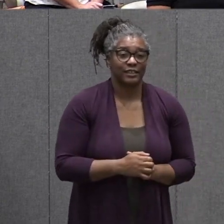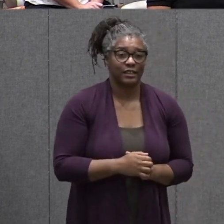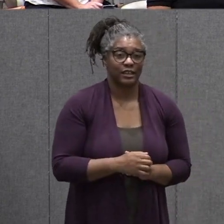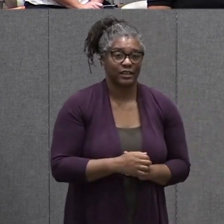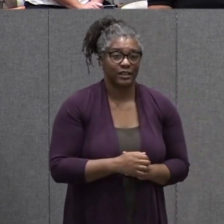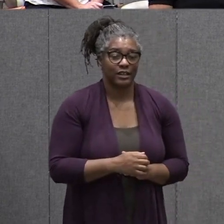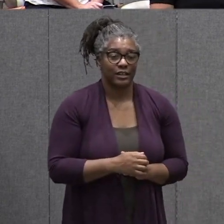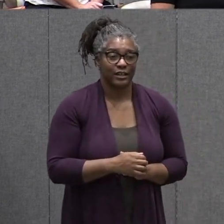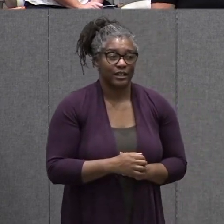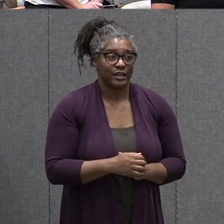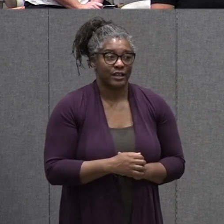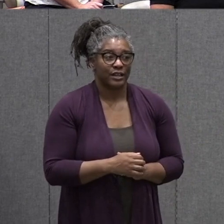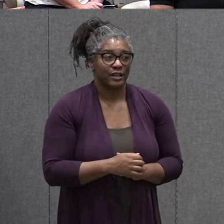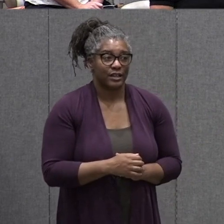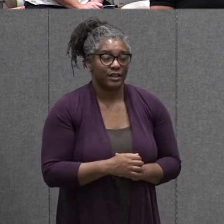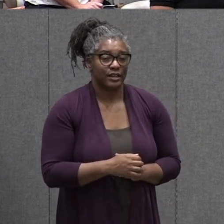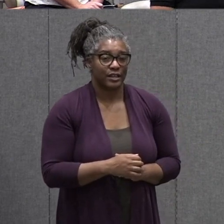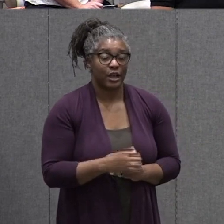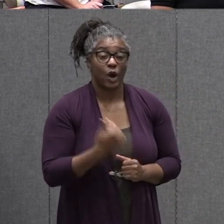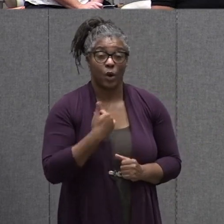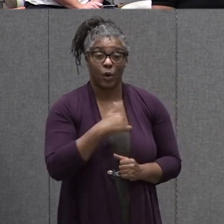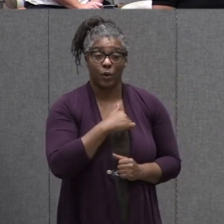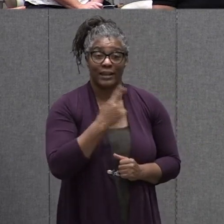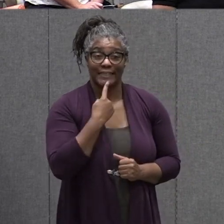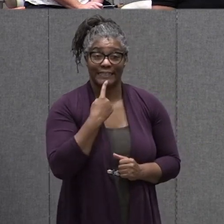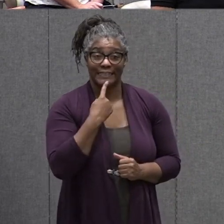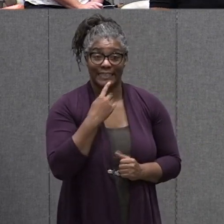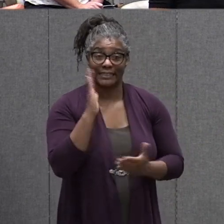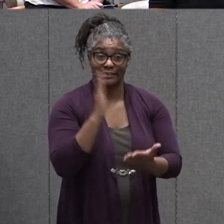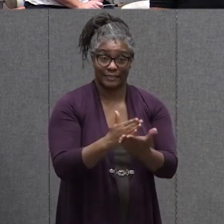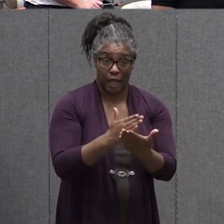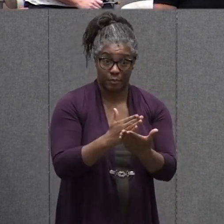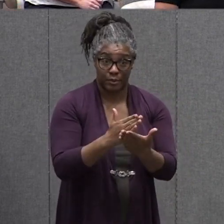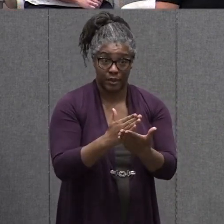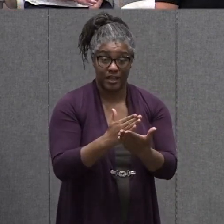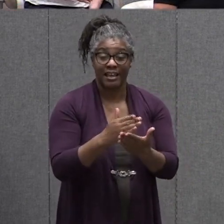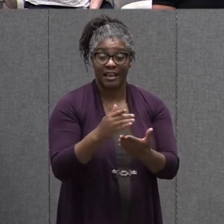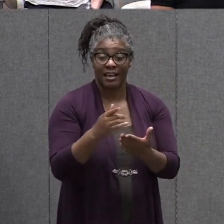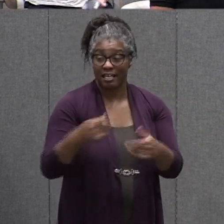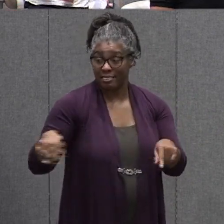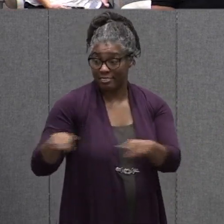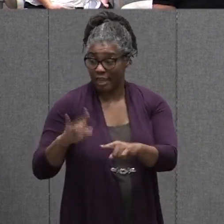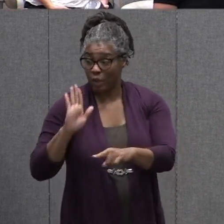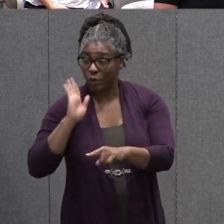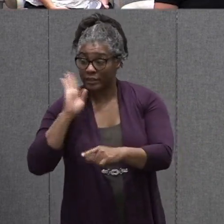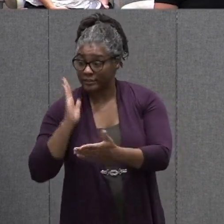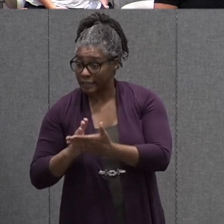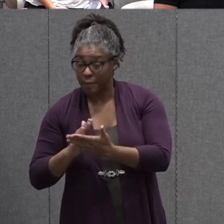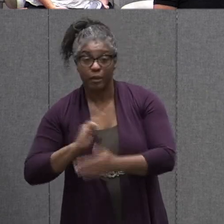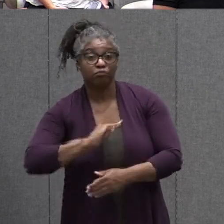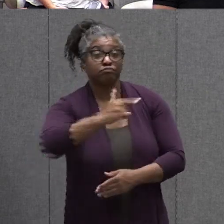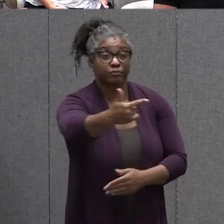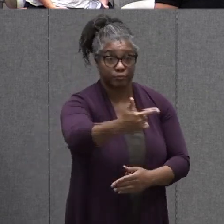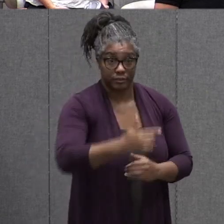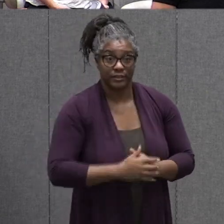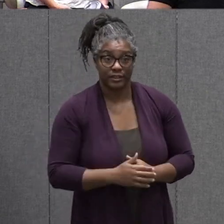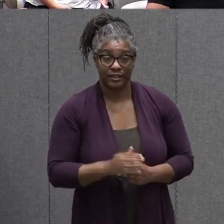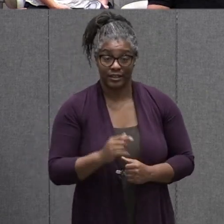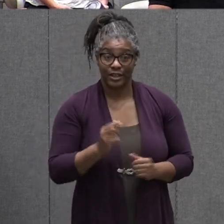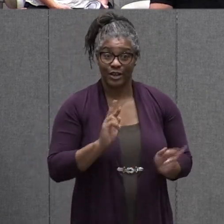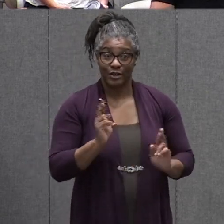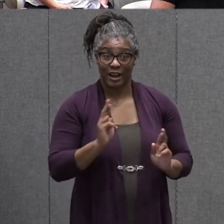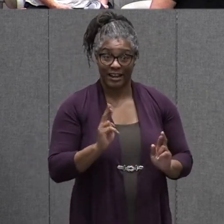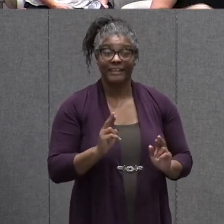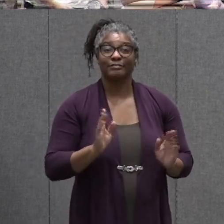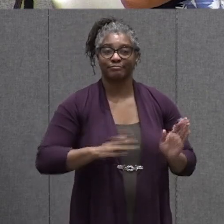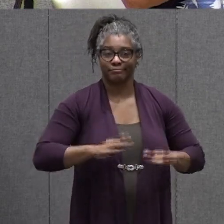say, everybody, let's stop. And then it'll be your turn. Here we go. 1, 2,